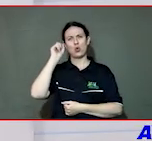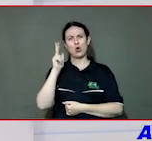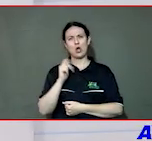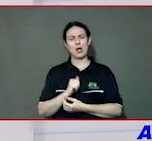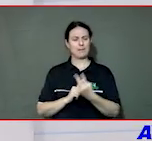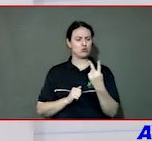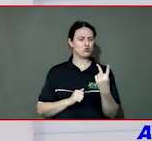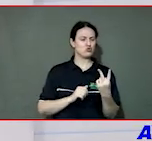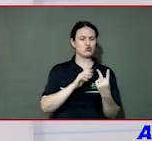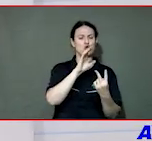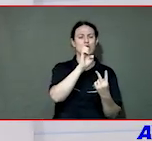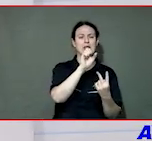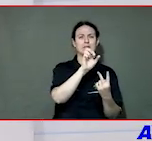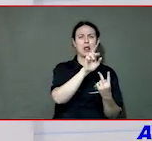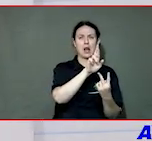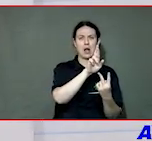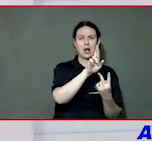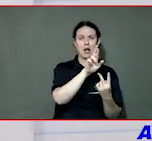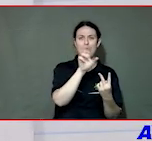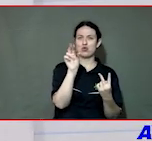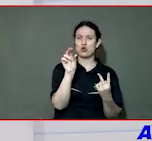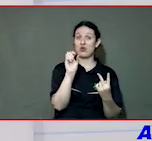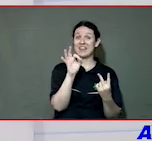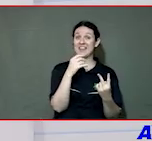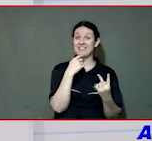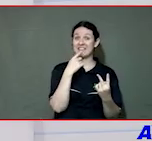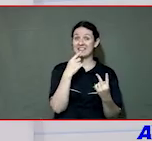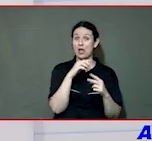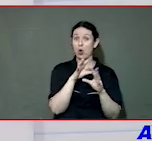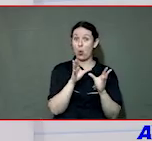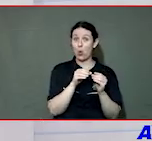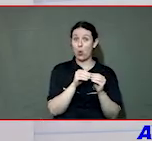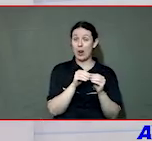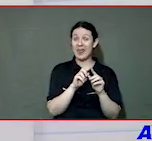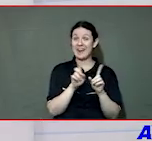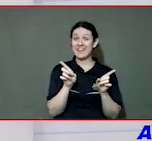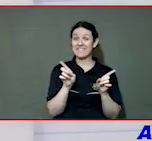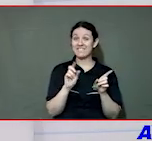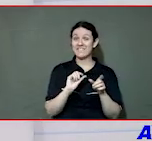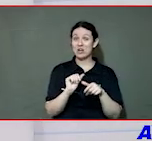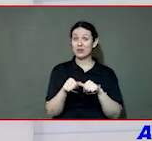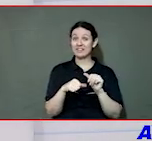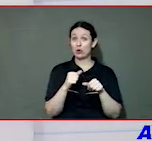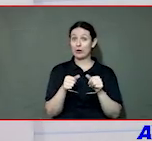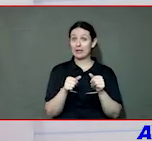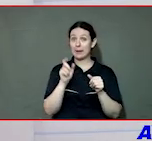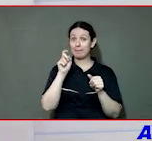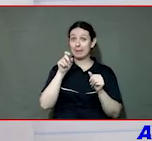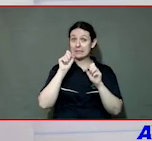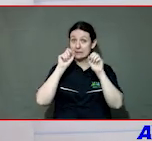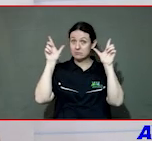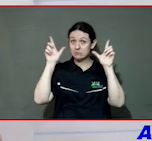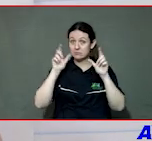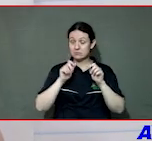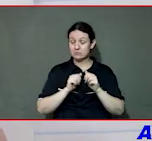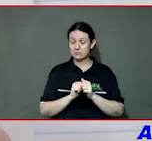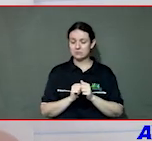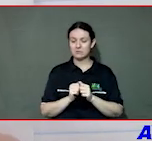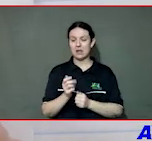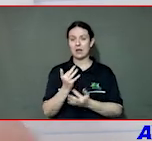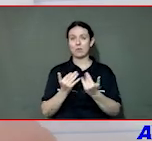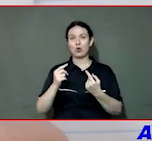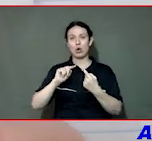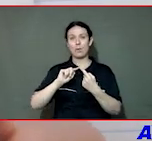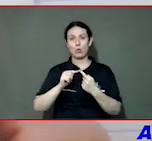them are esters. They can't pick 2 of them esters if they're different homologous series. The boiling points of